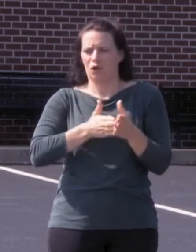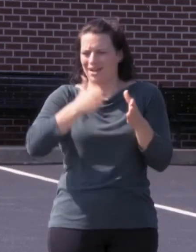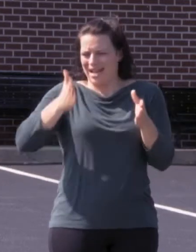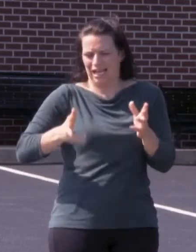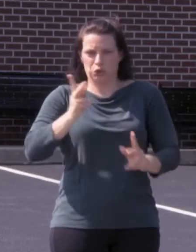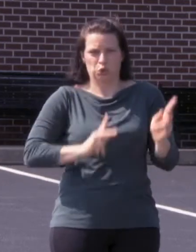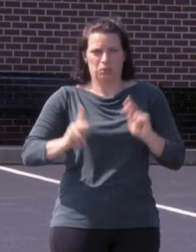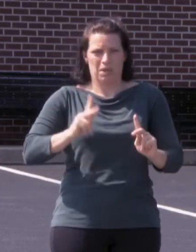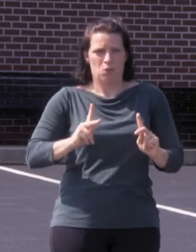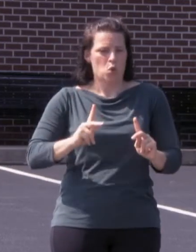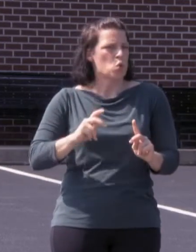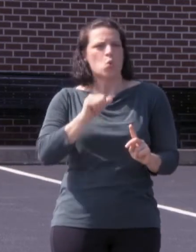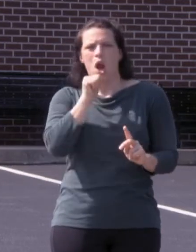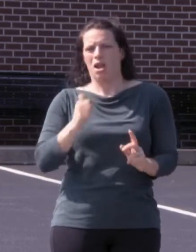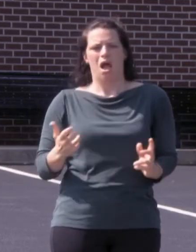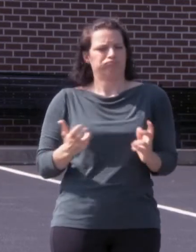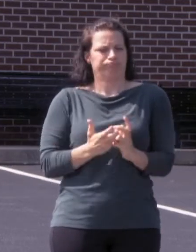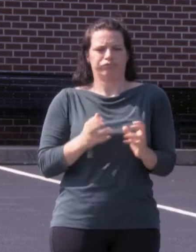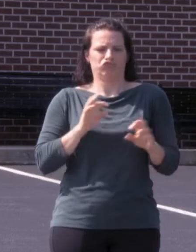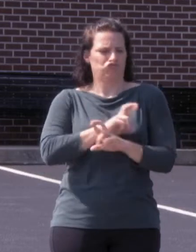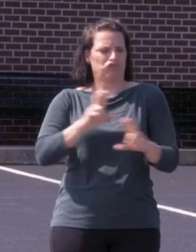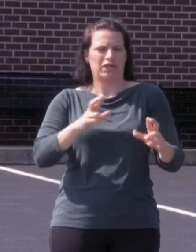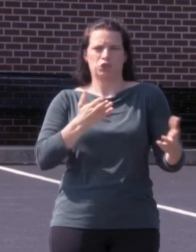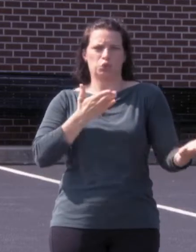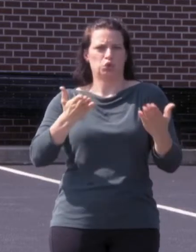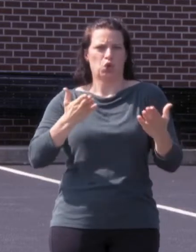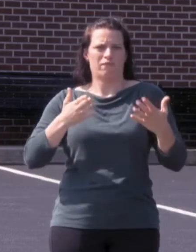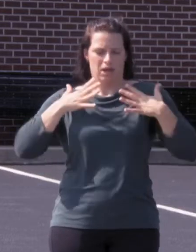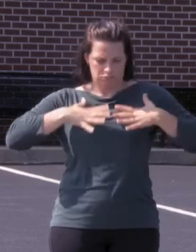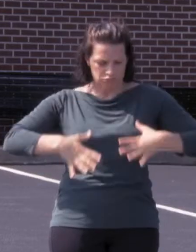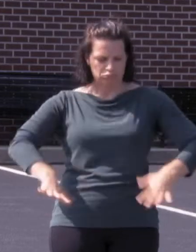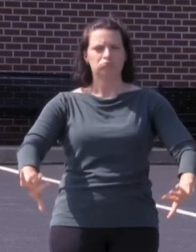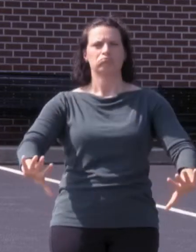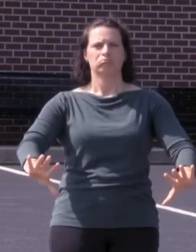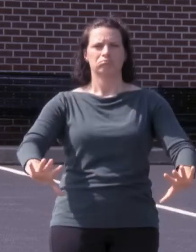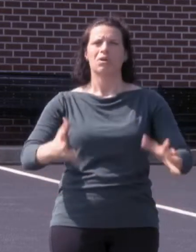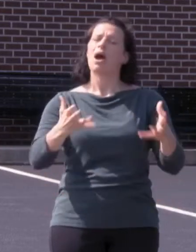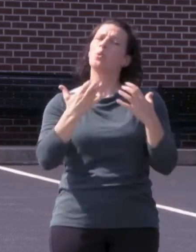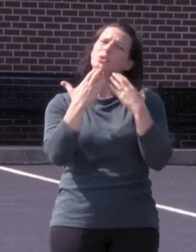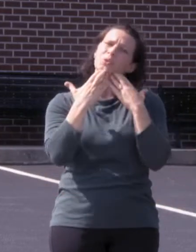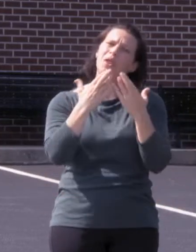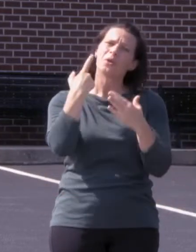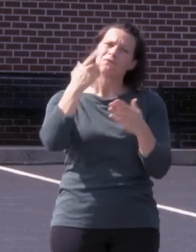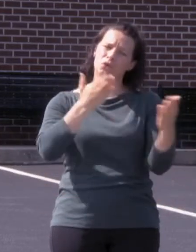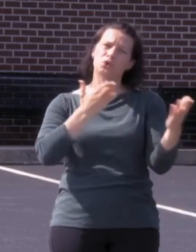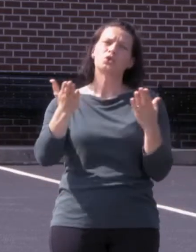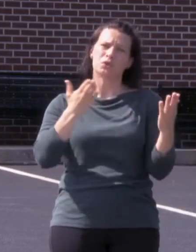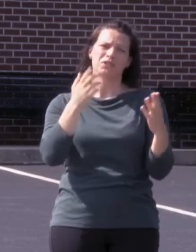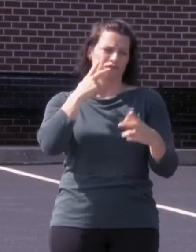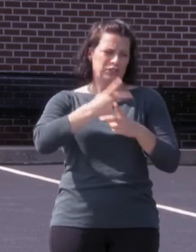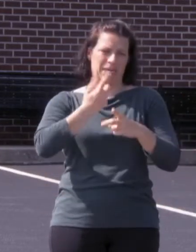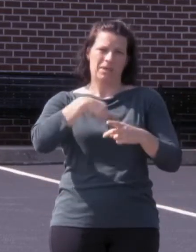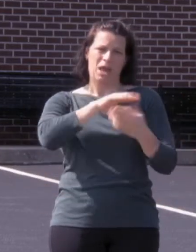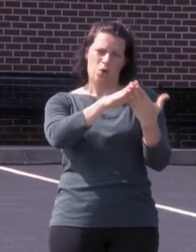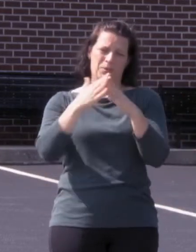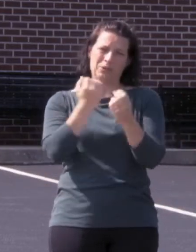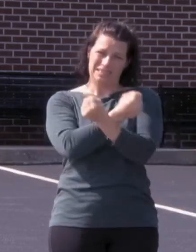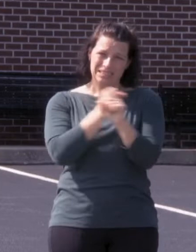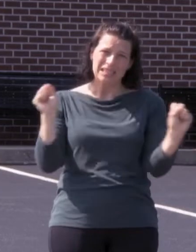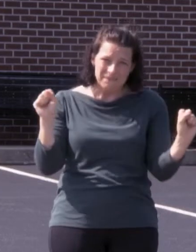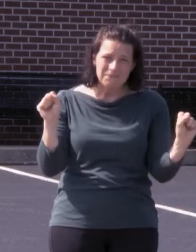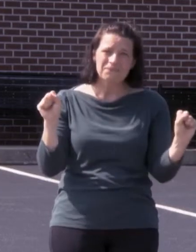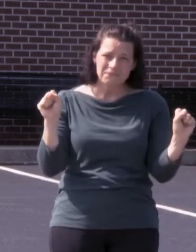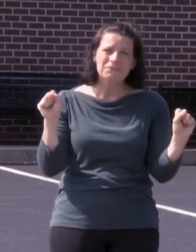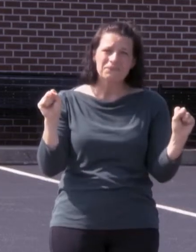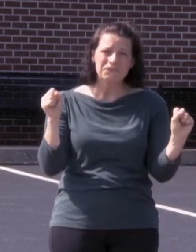people who are unfit to serve and wear that uniform. I want to thank you for your service, for keeping our community safe,